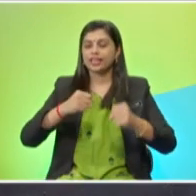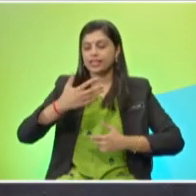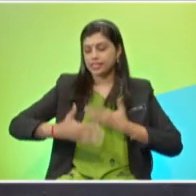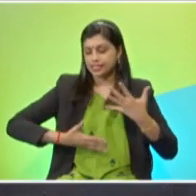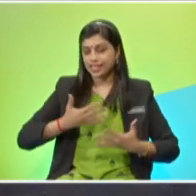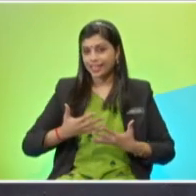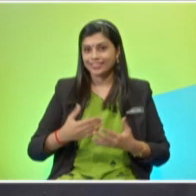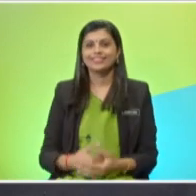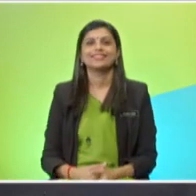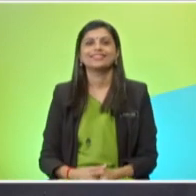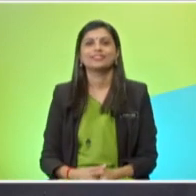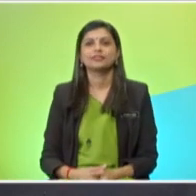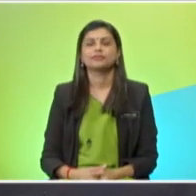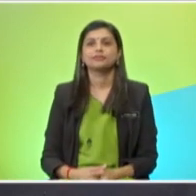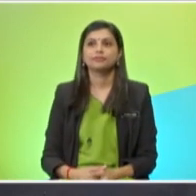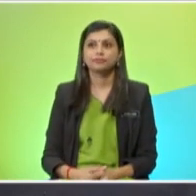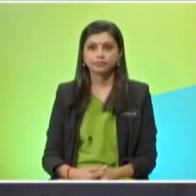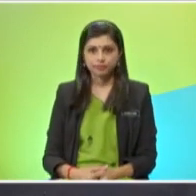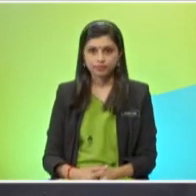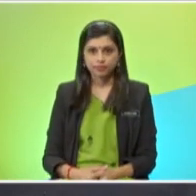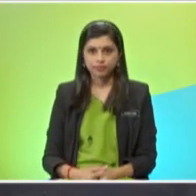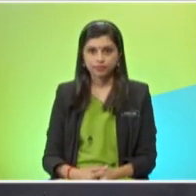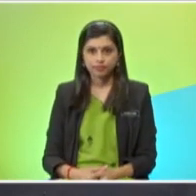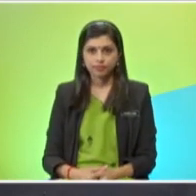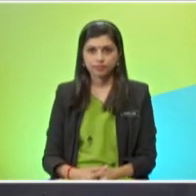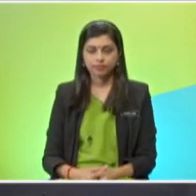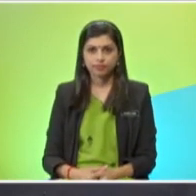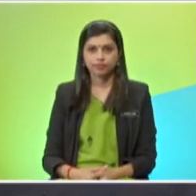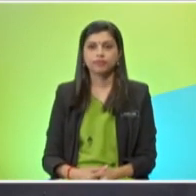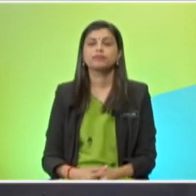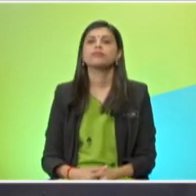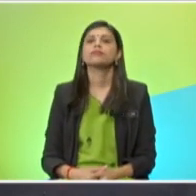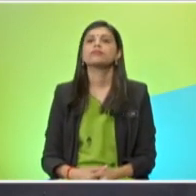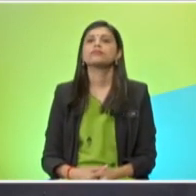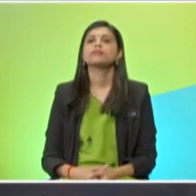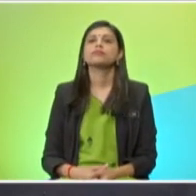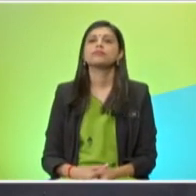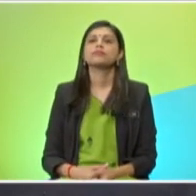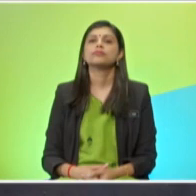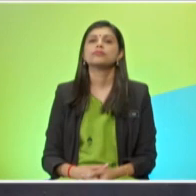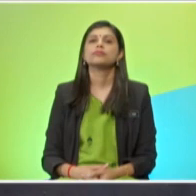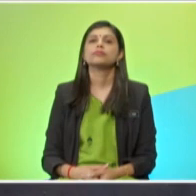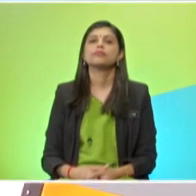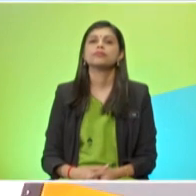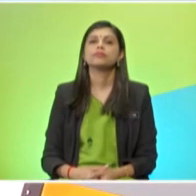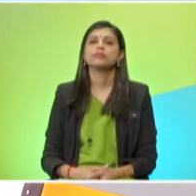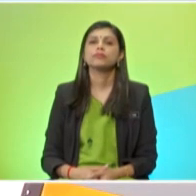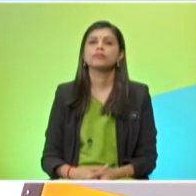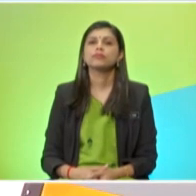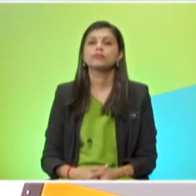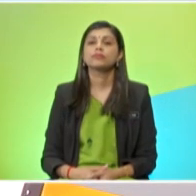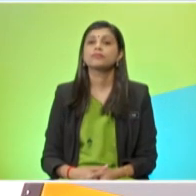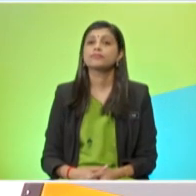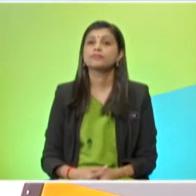Oh, that's a lot of rooms there in one song, so yes, I'm sure you all can remember and understand those rooms. Okay. So, would you like